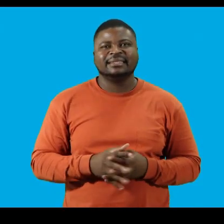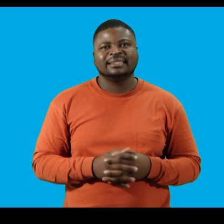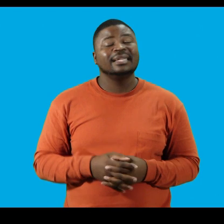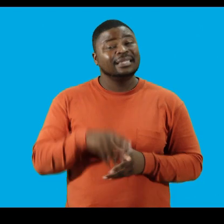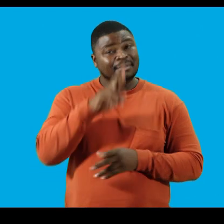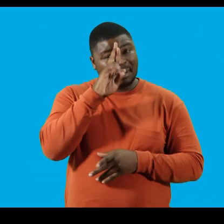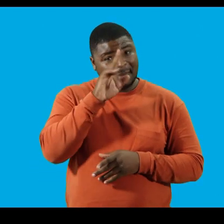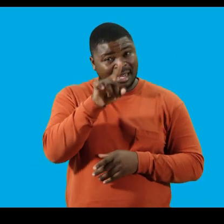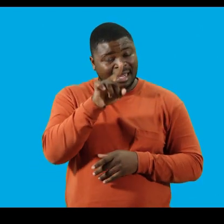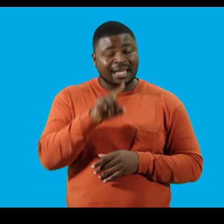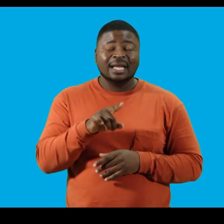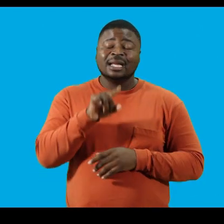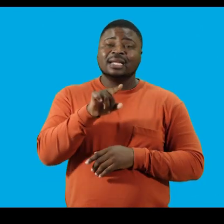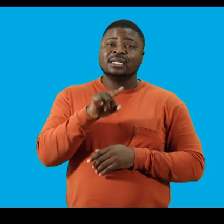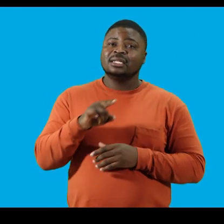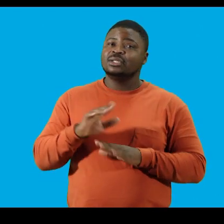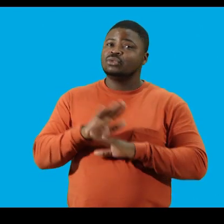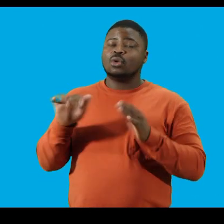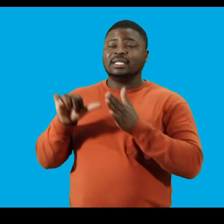it's not necessary to